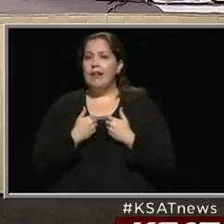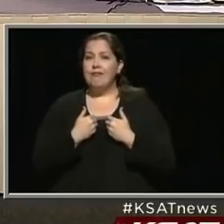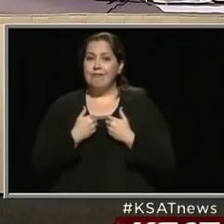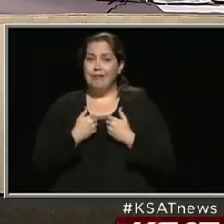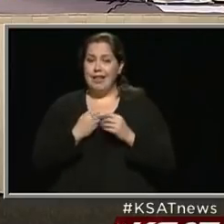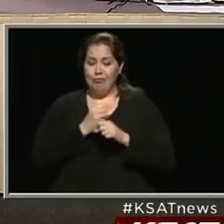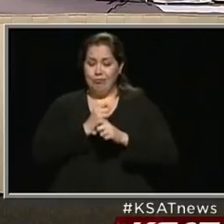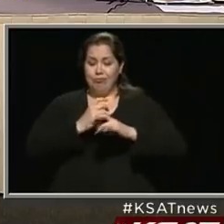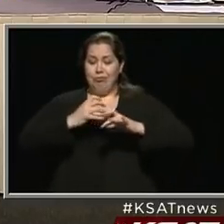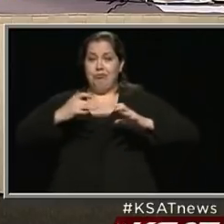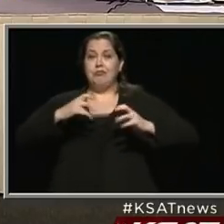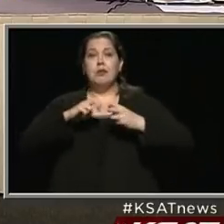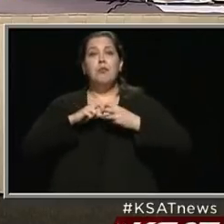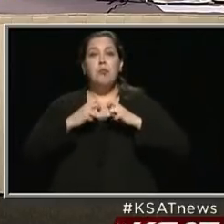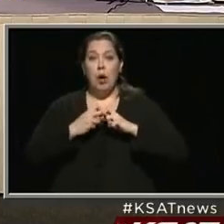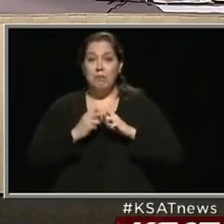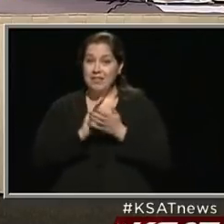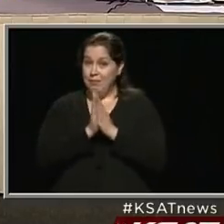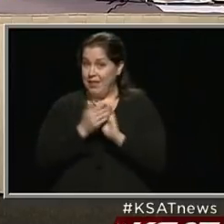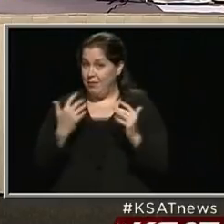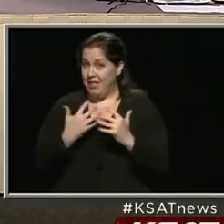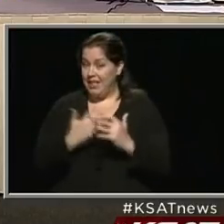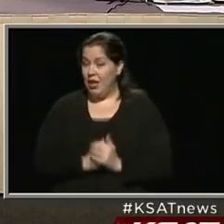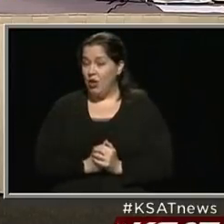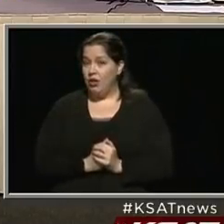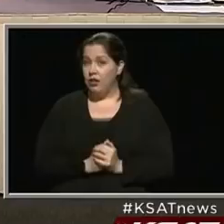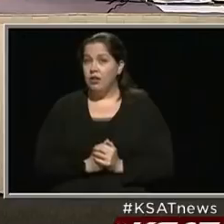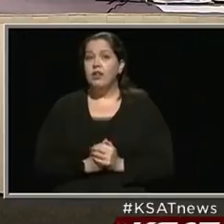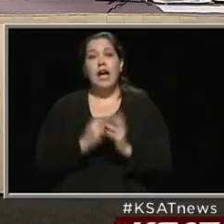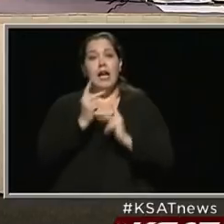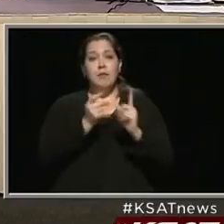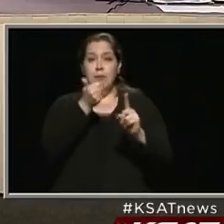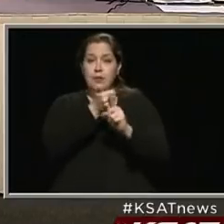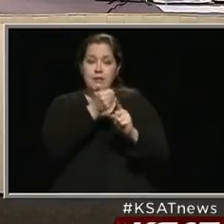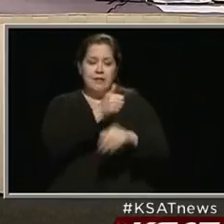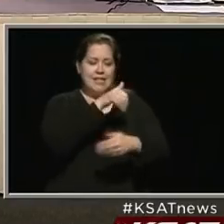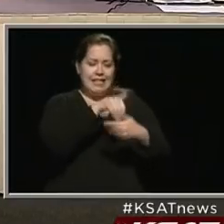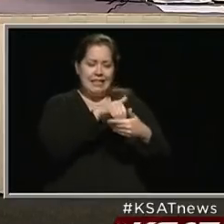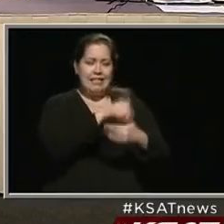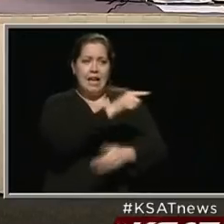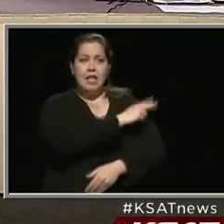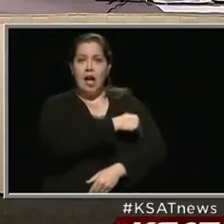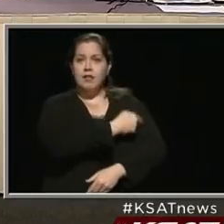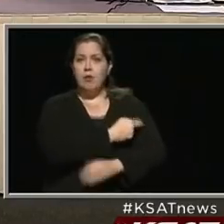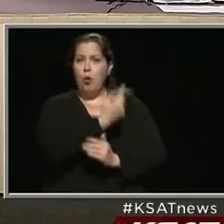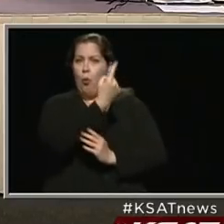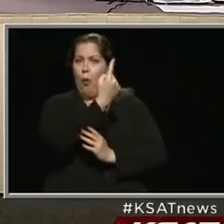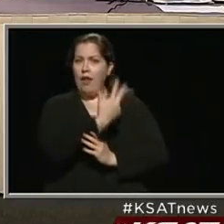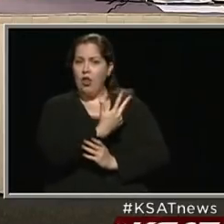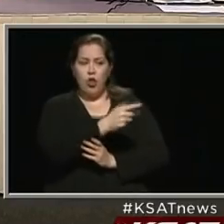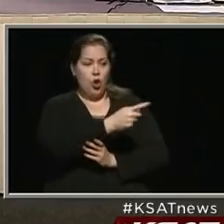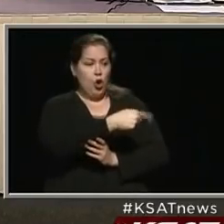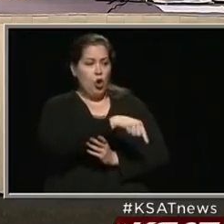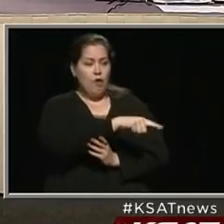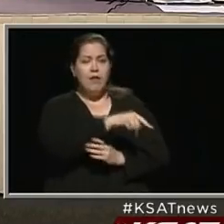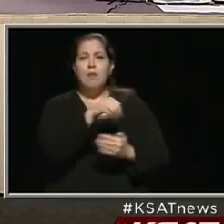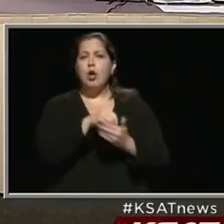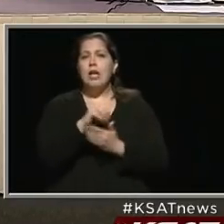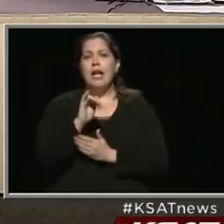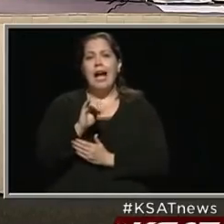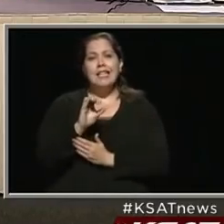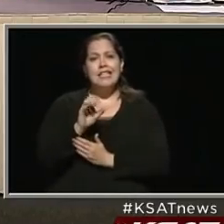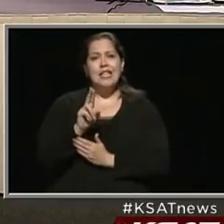problem that's really getting a little scary. Out of the people that are in the hospital, one-third of them are in